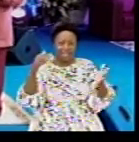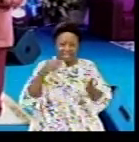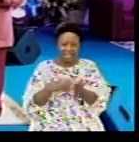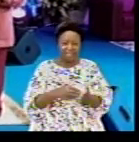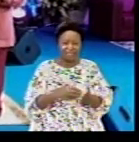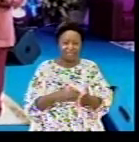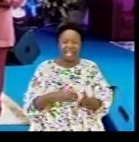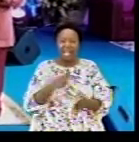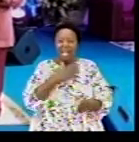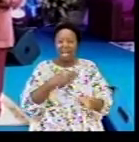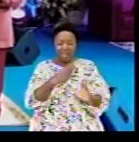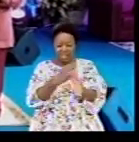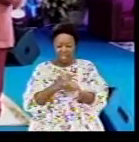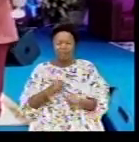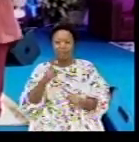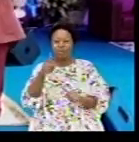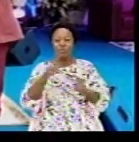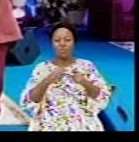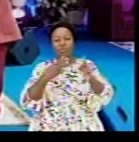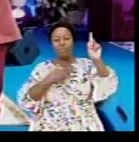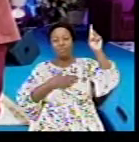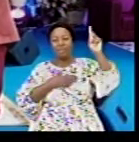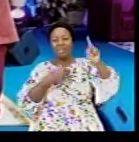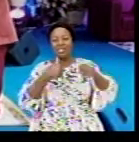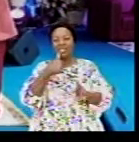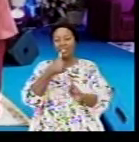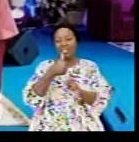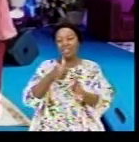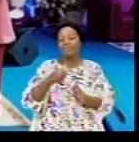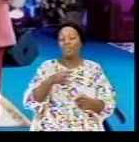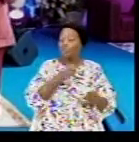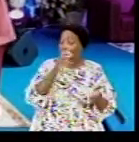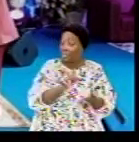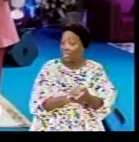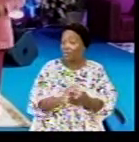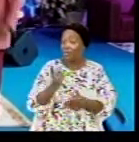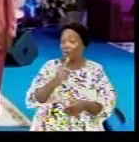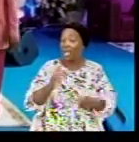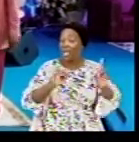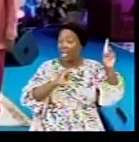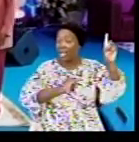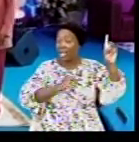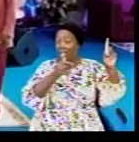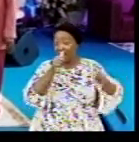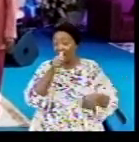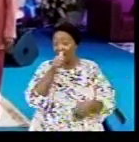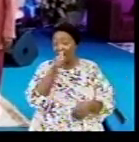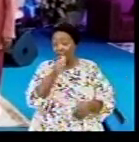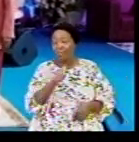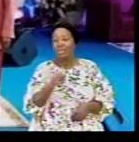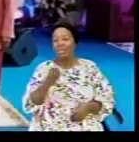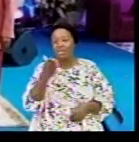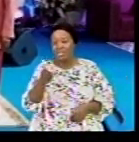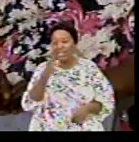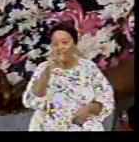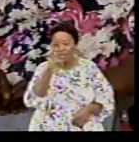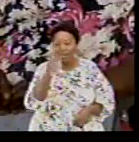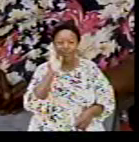you unto myself, so that where I am, there ye will be also. I will